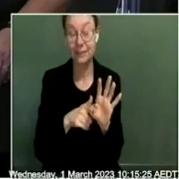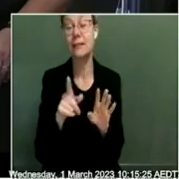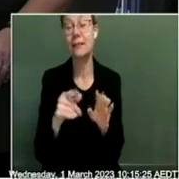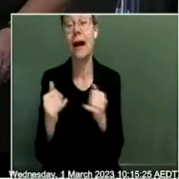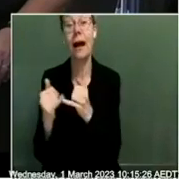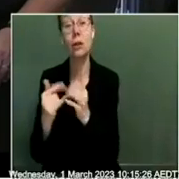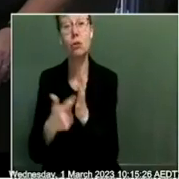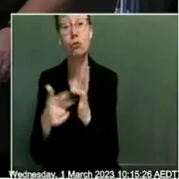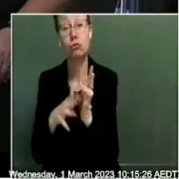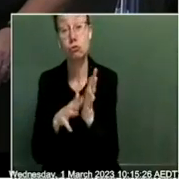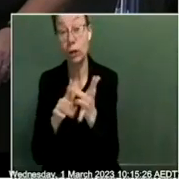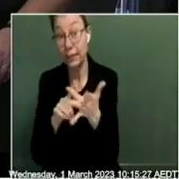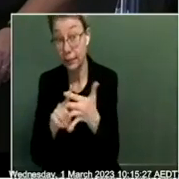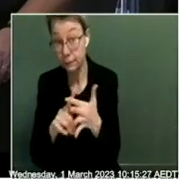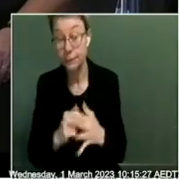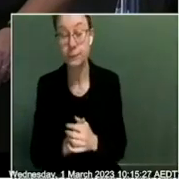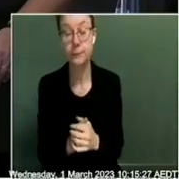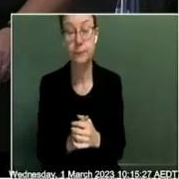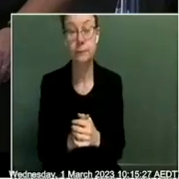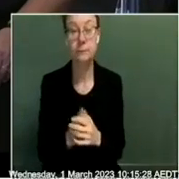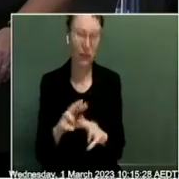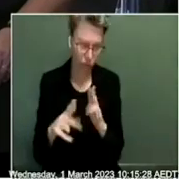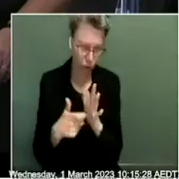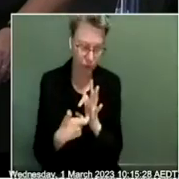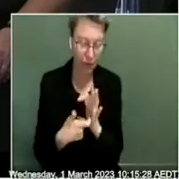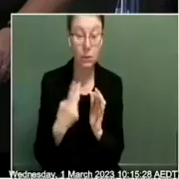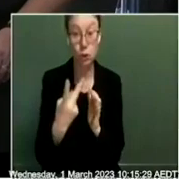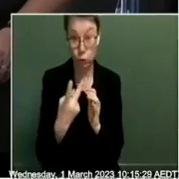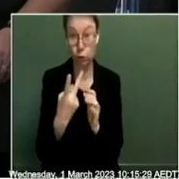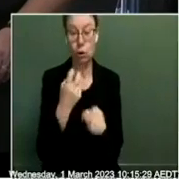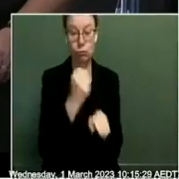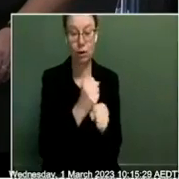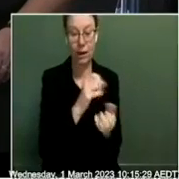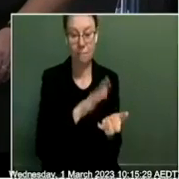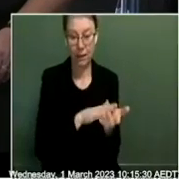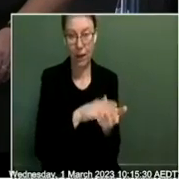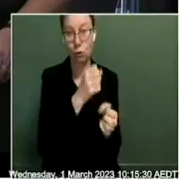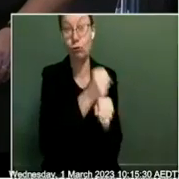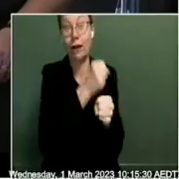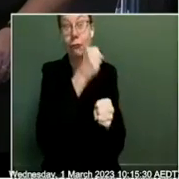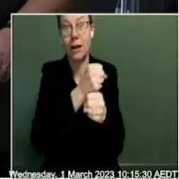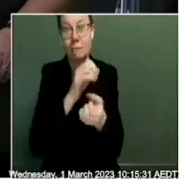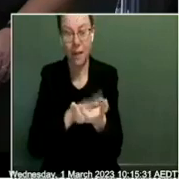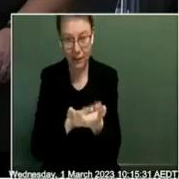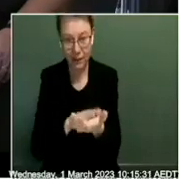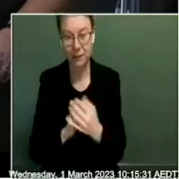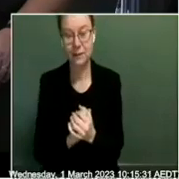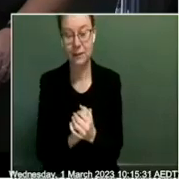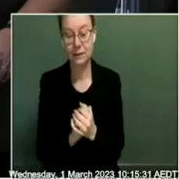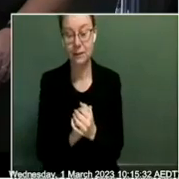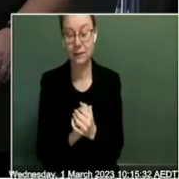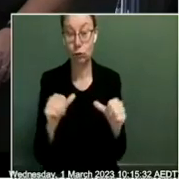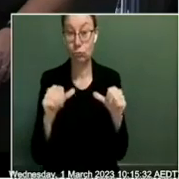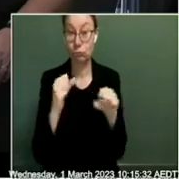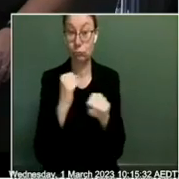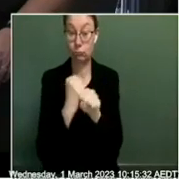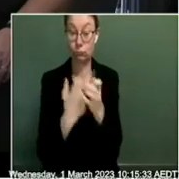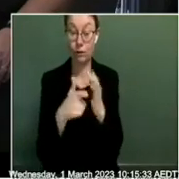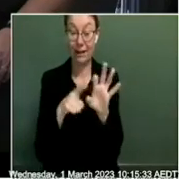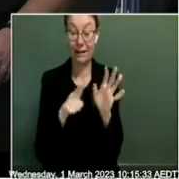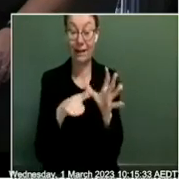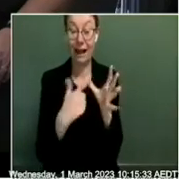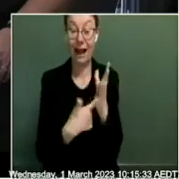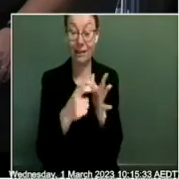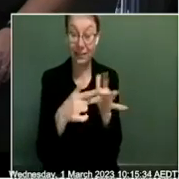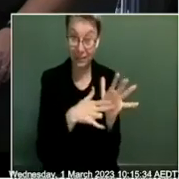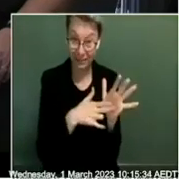Foster, my two grandmothers, great grandmothers, Granny Arden and Granny Foster, who lived in that house, who passed up